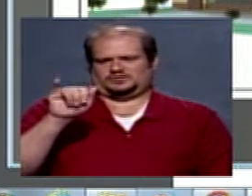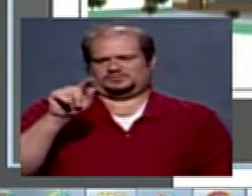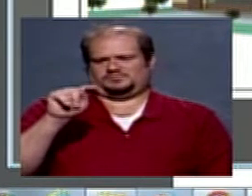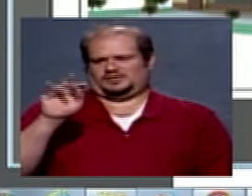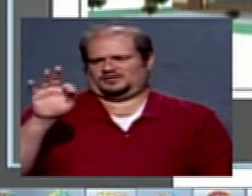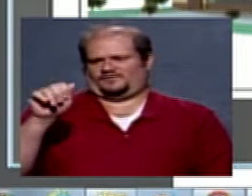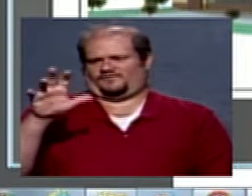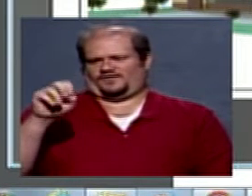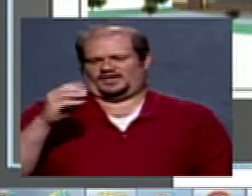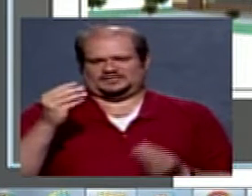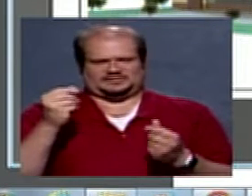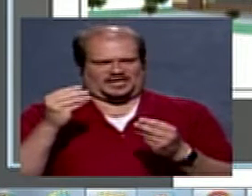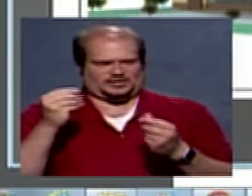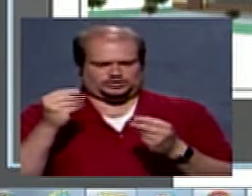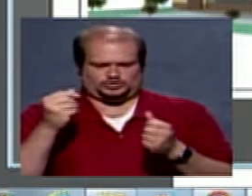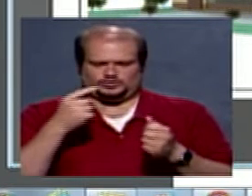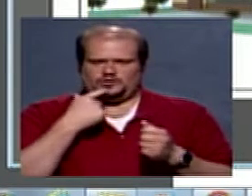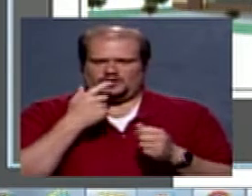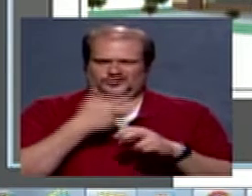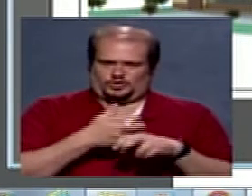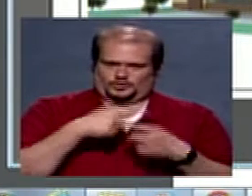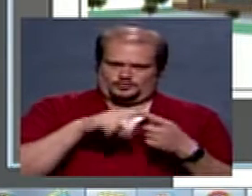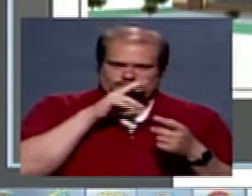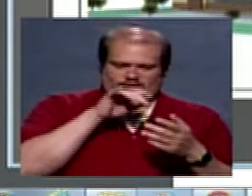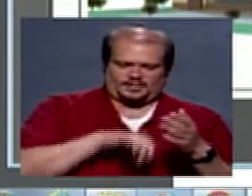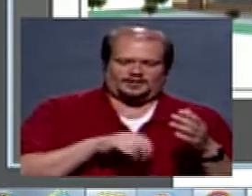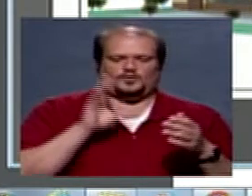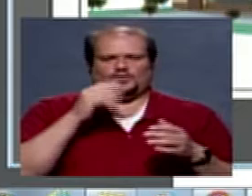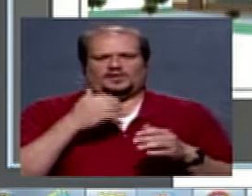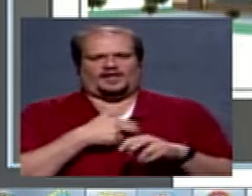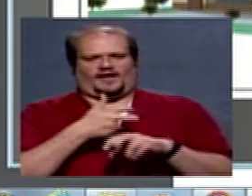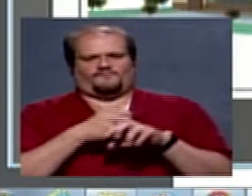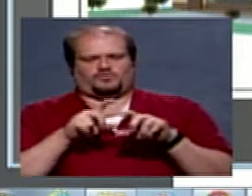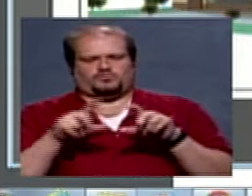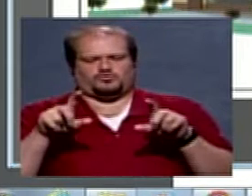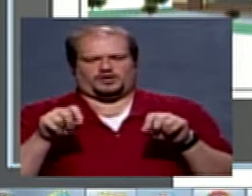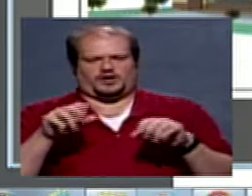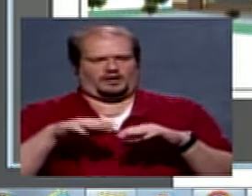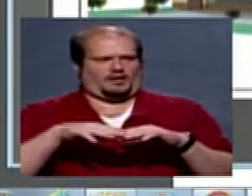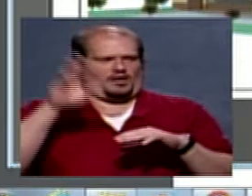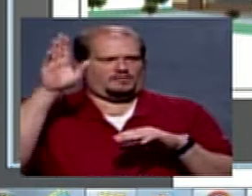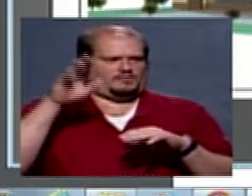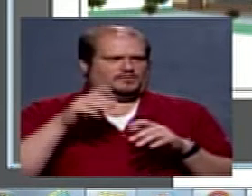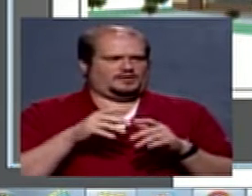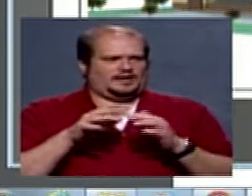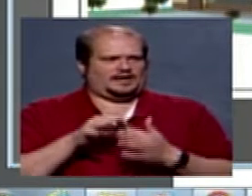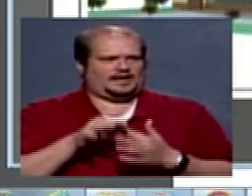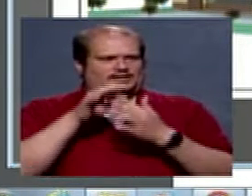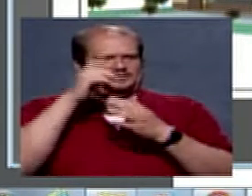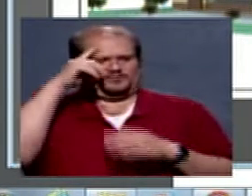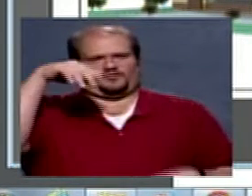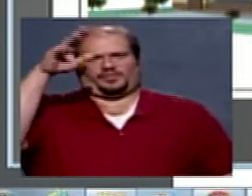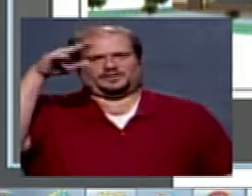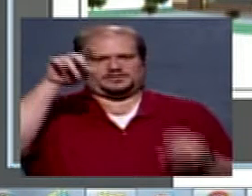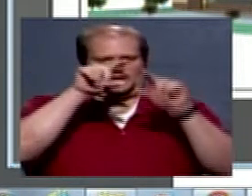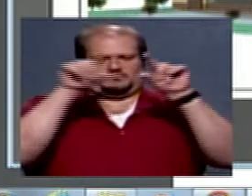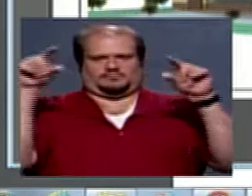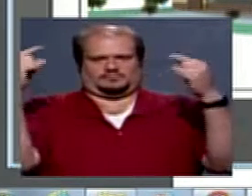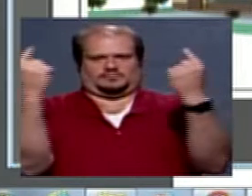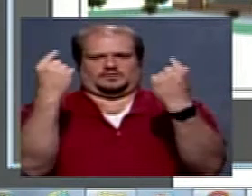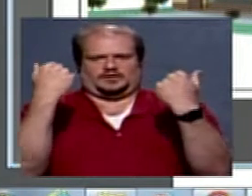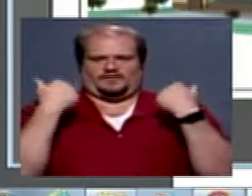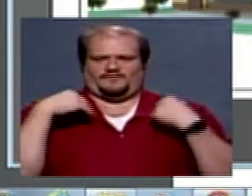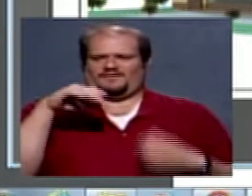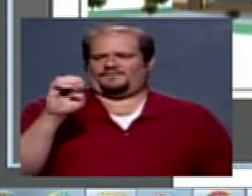split-faced texture. It's hard to say that. It'll have brick from there up, except for the top parapet, which will have